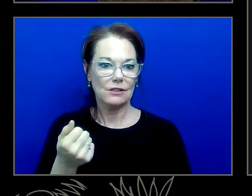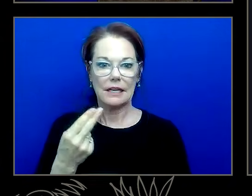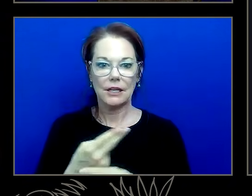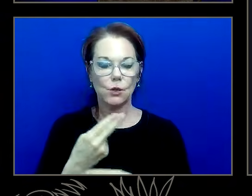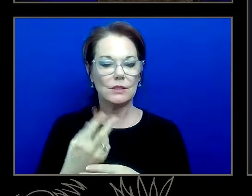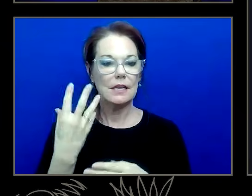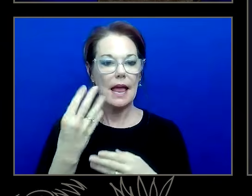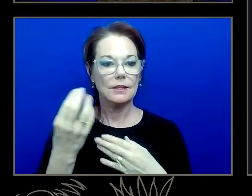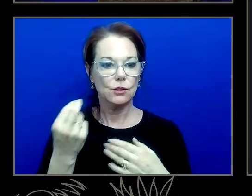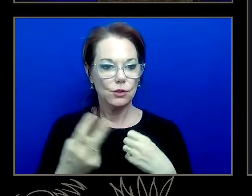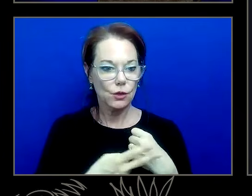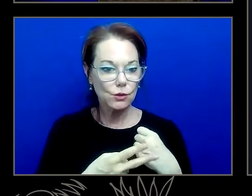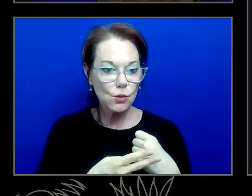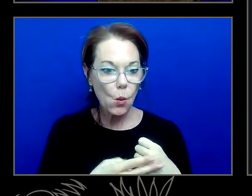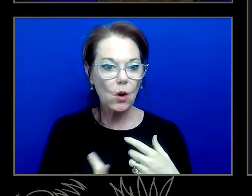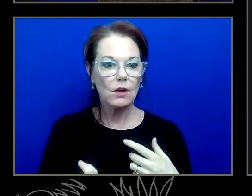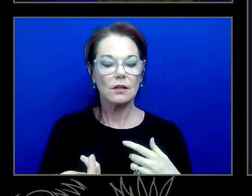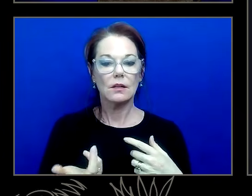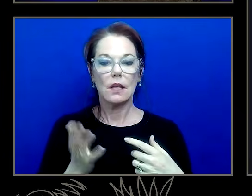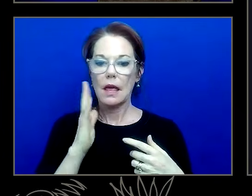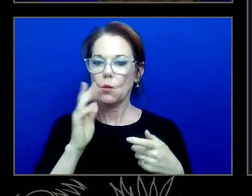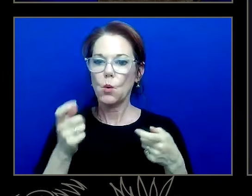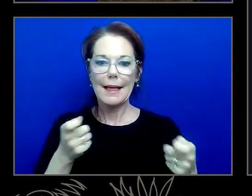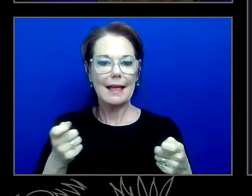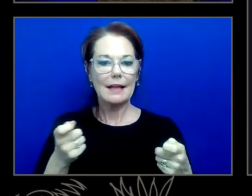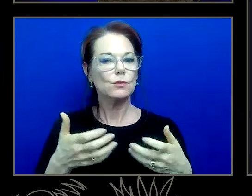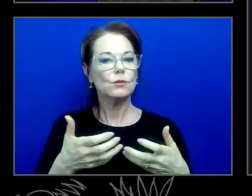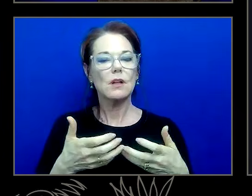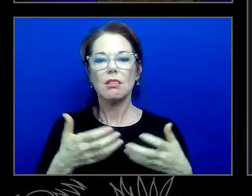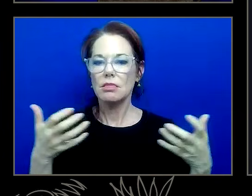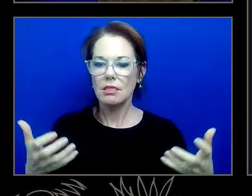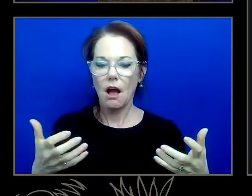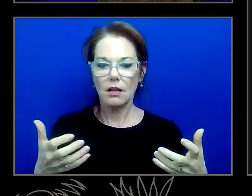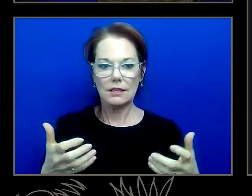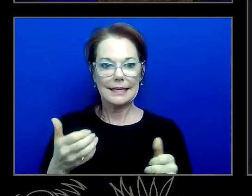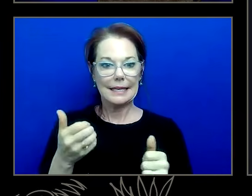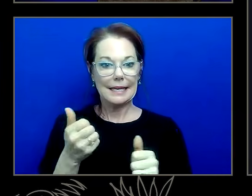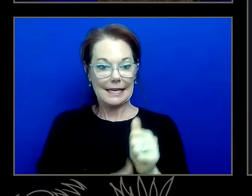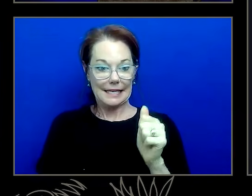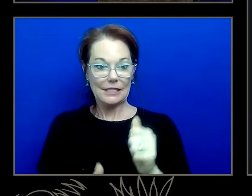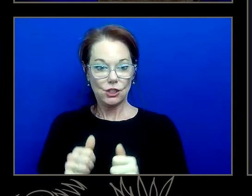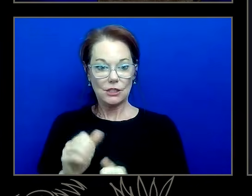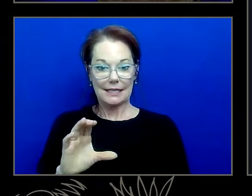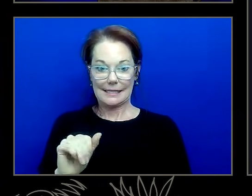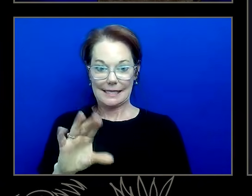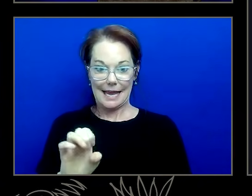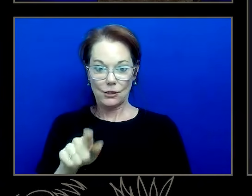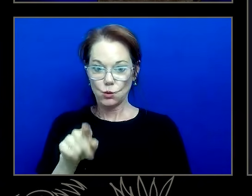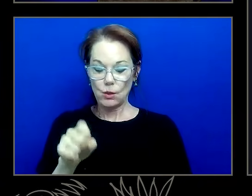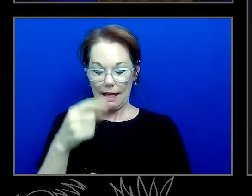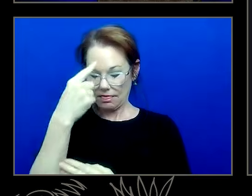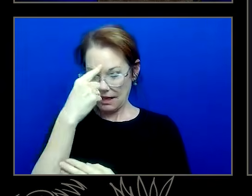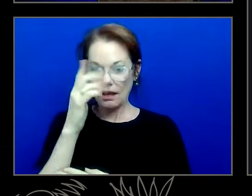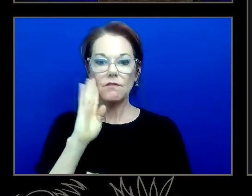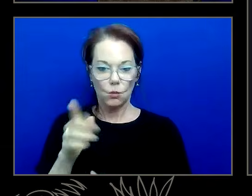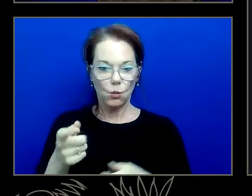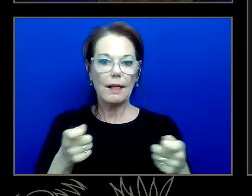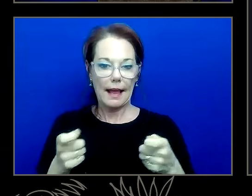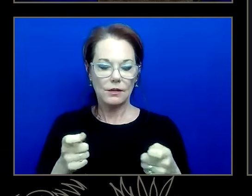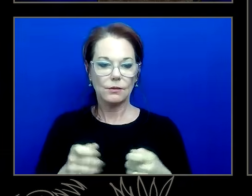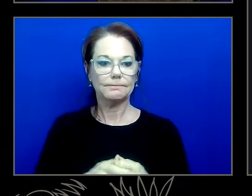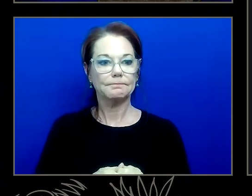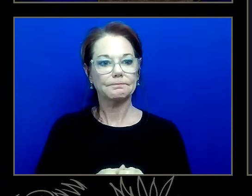store under the hood, but it handles so much more, like every use case you could think of and more.